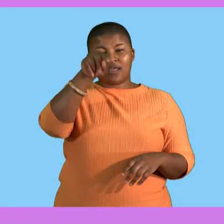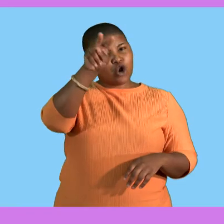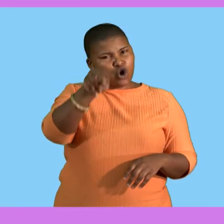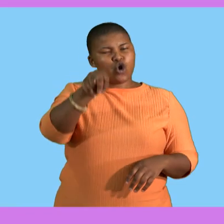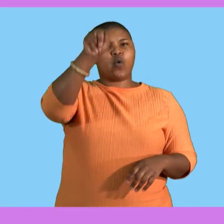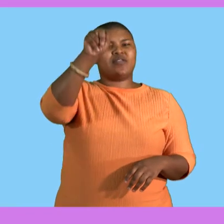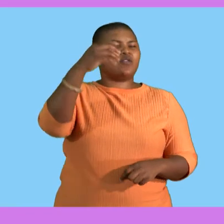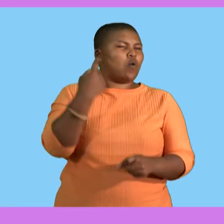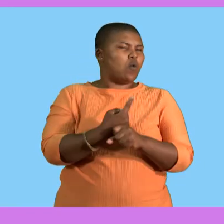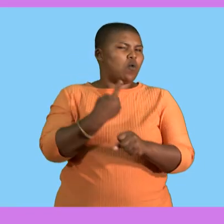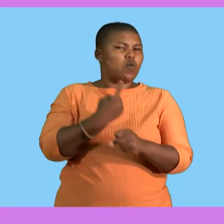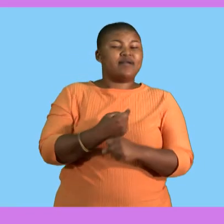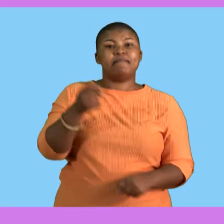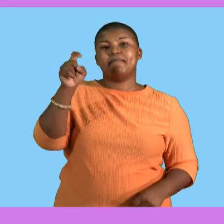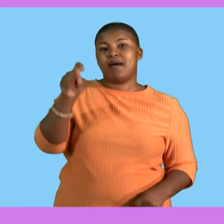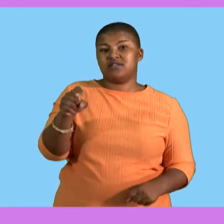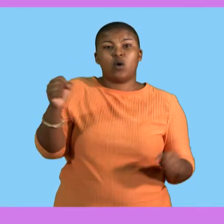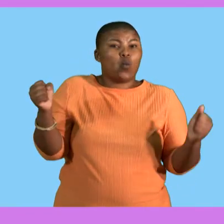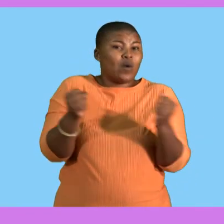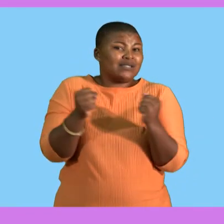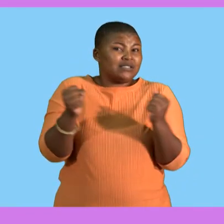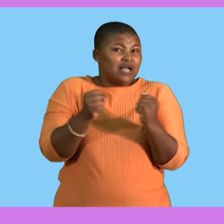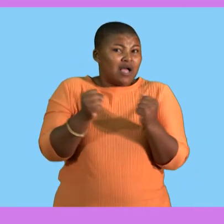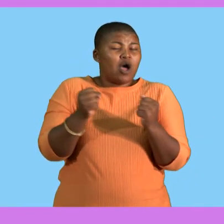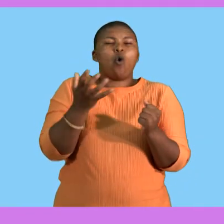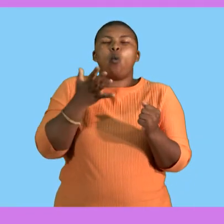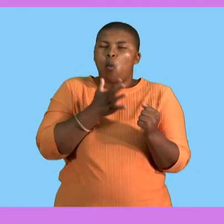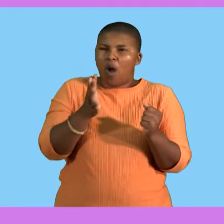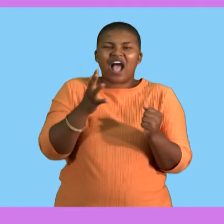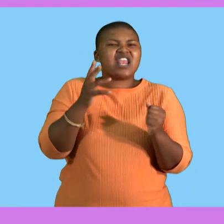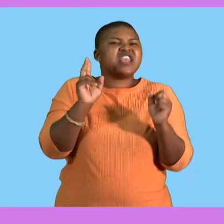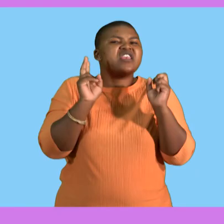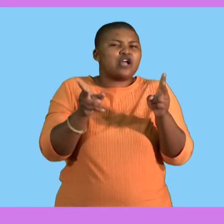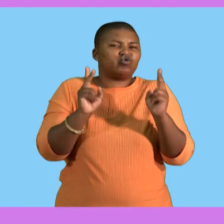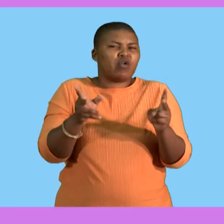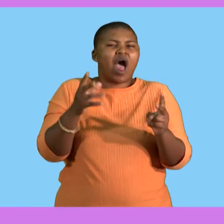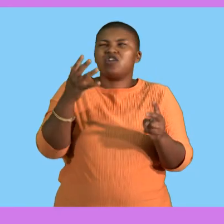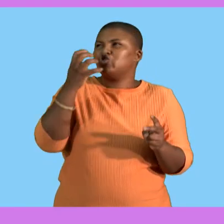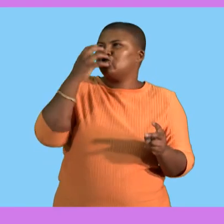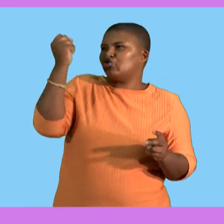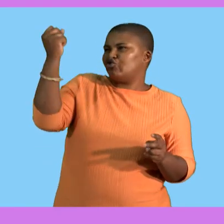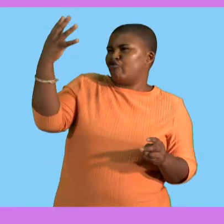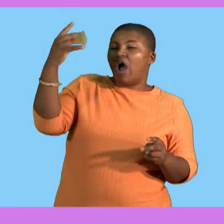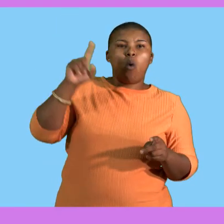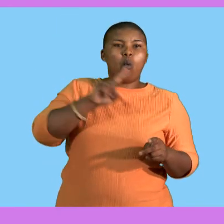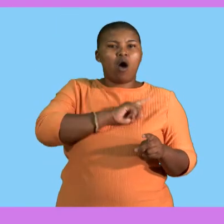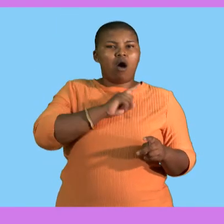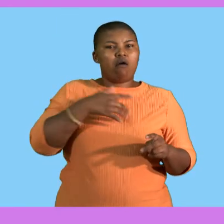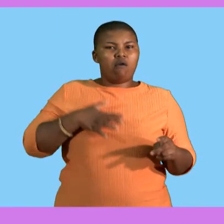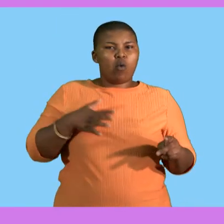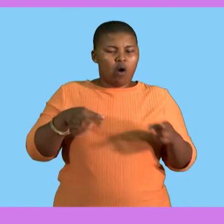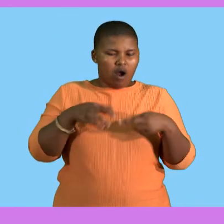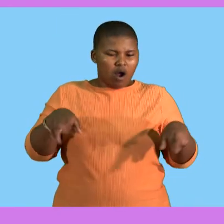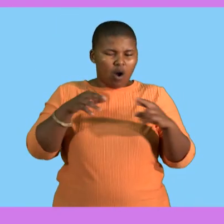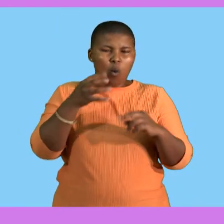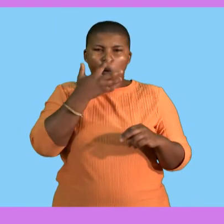is facing north. In the winter, when we want natural heat, we want our rooms to be warm so